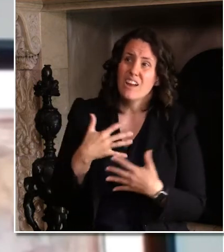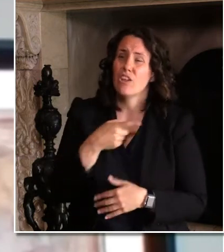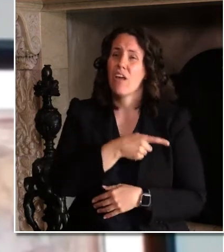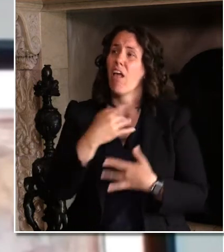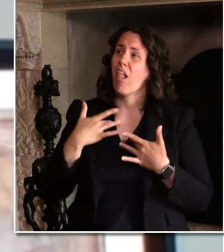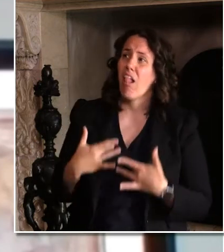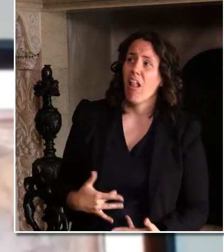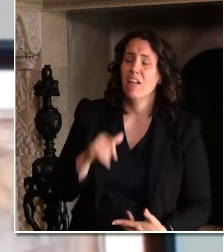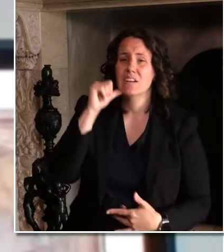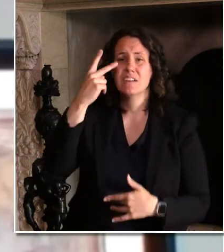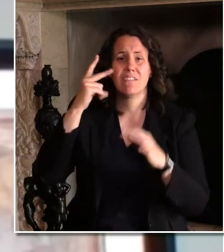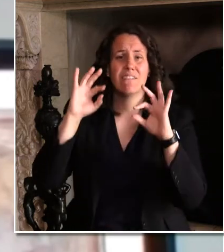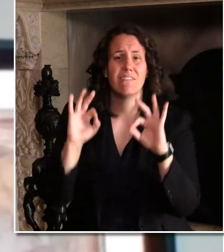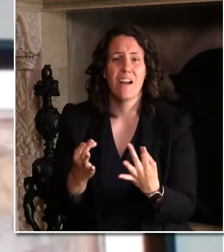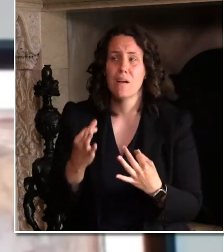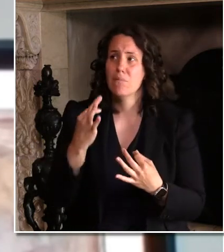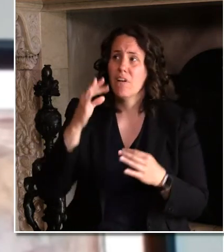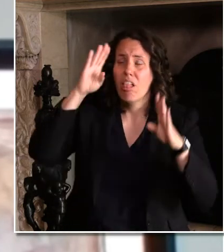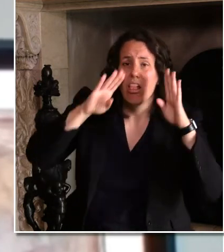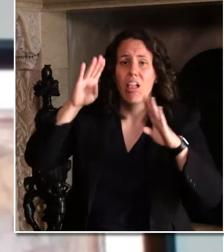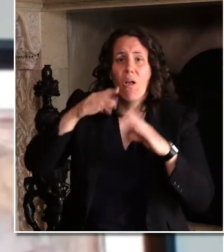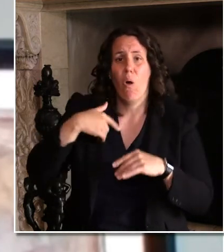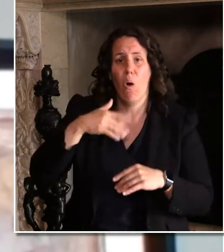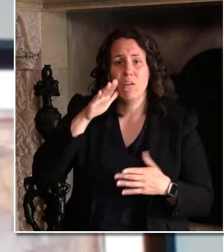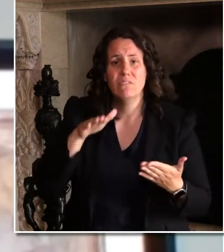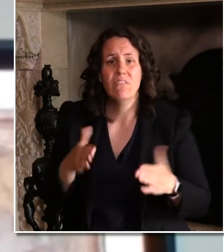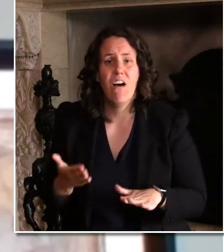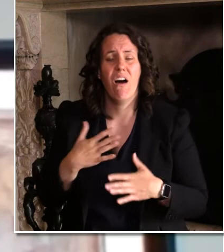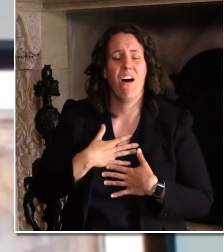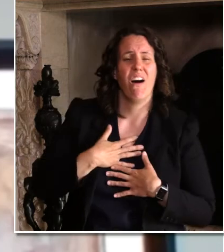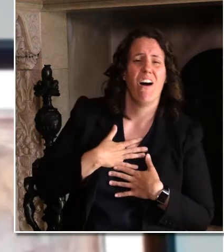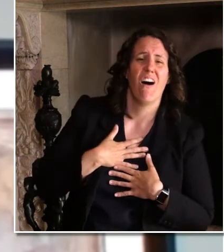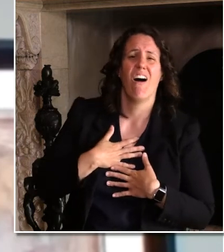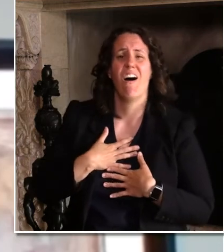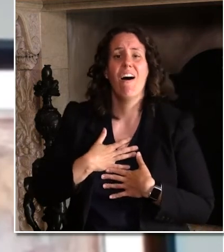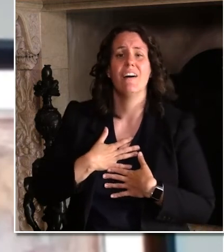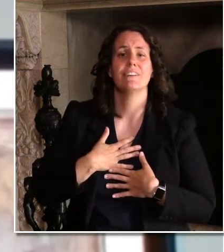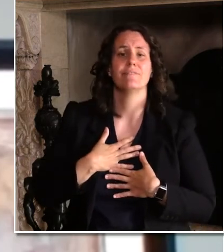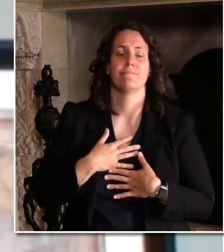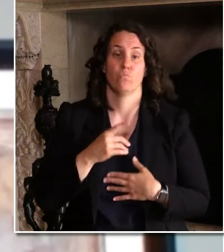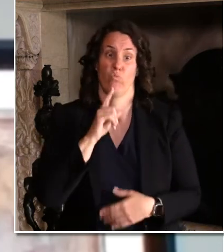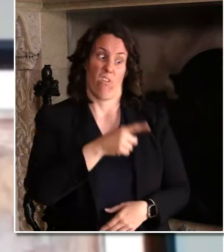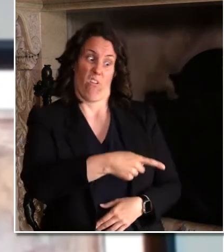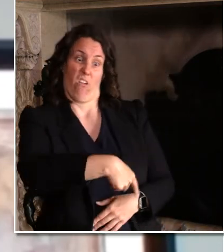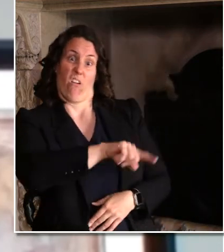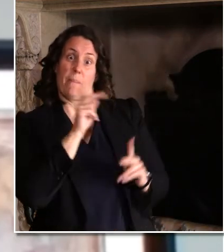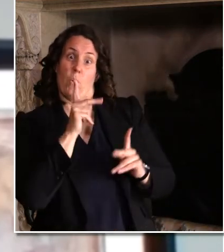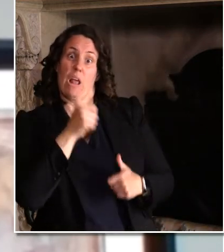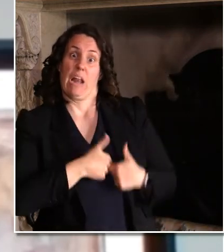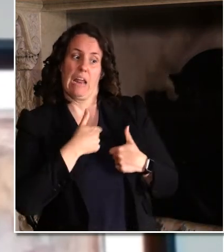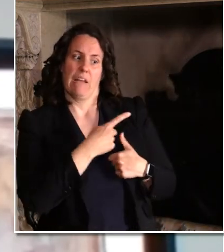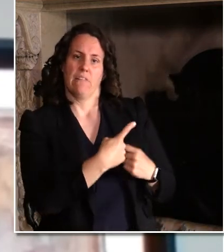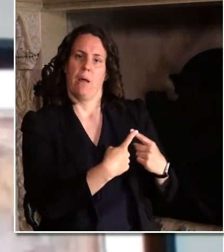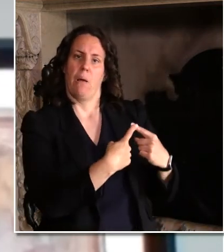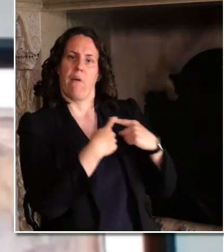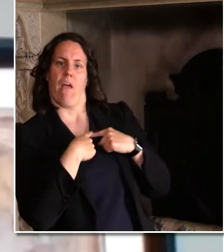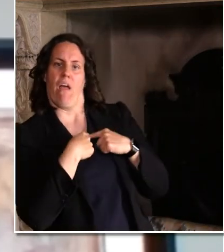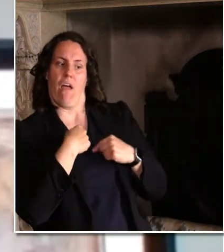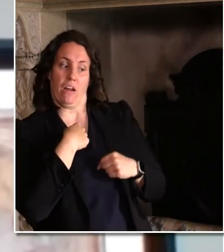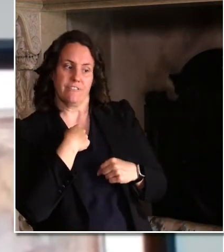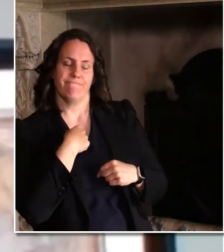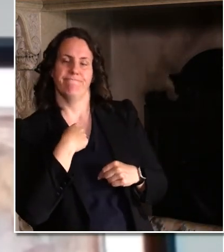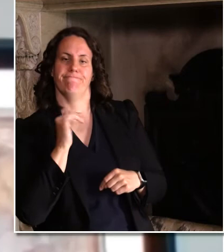dying. They are counting on us all to do our part to allow them to see their loved ones again, sooner rather than later. As much as our residents